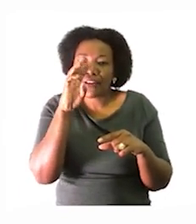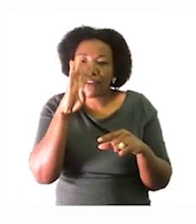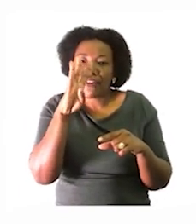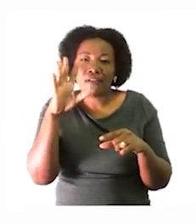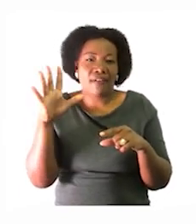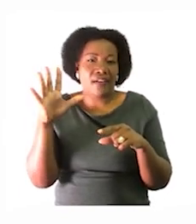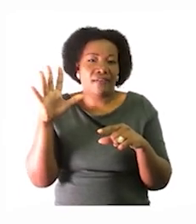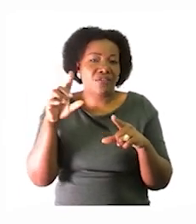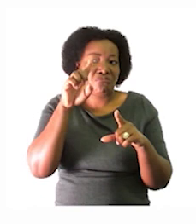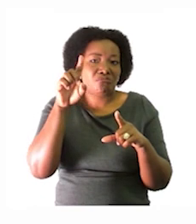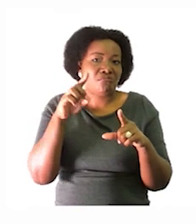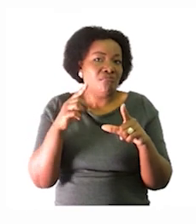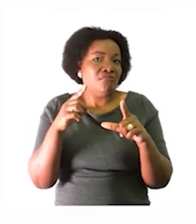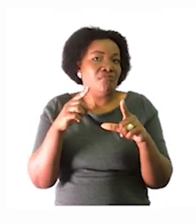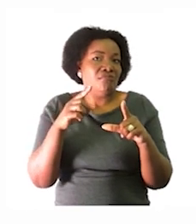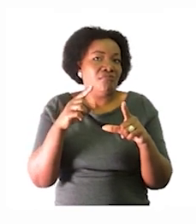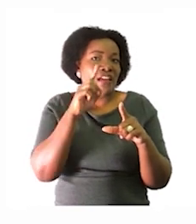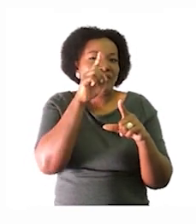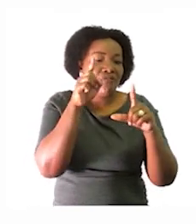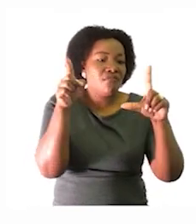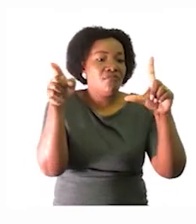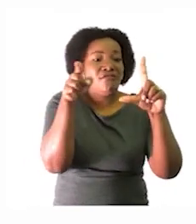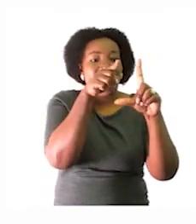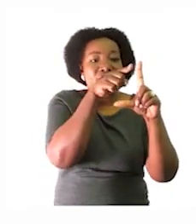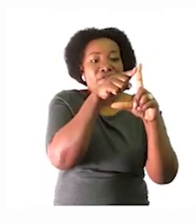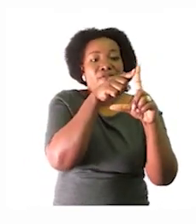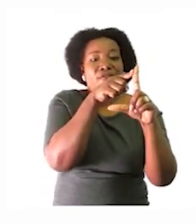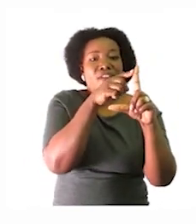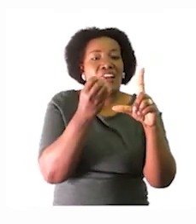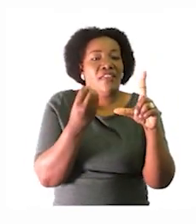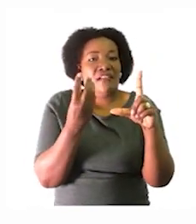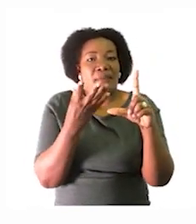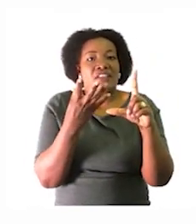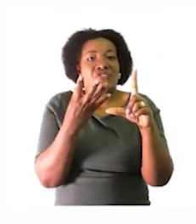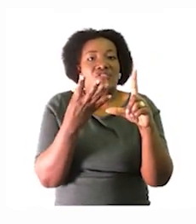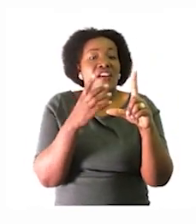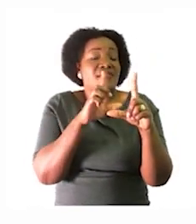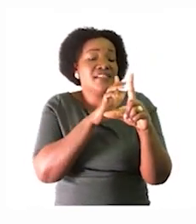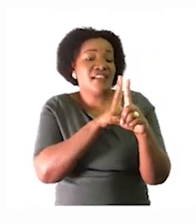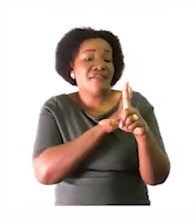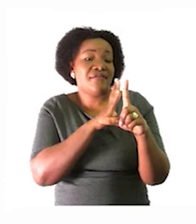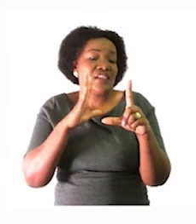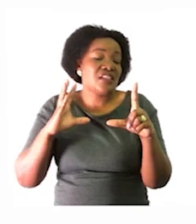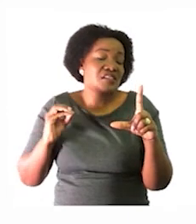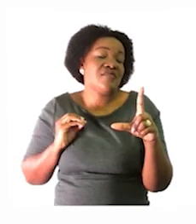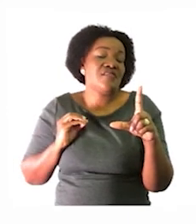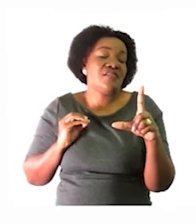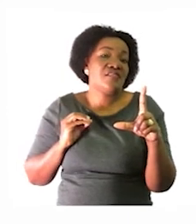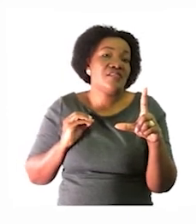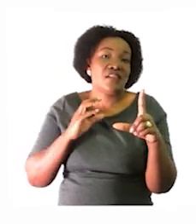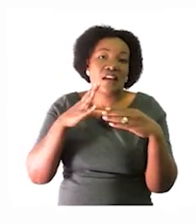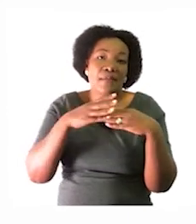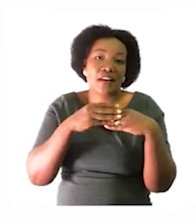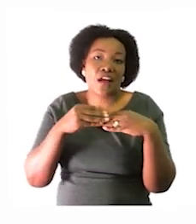5 crosses. So you go all the way to your left side to see how much money he had, which was the